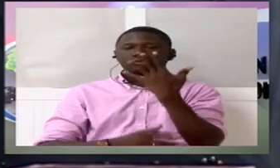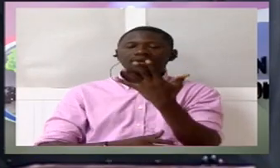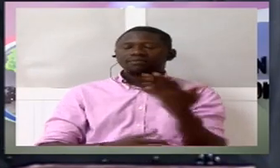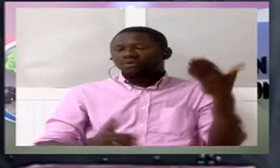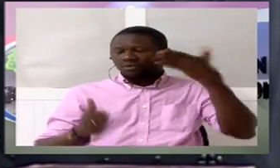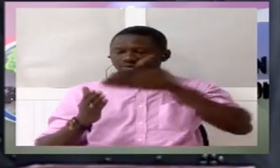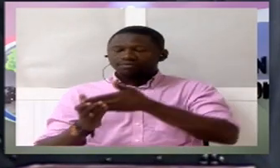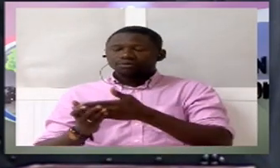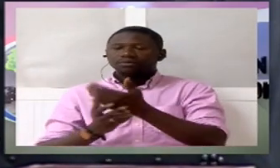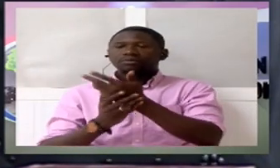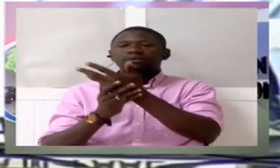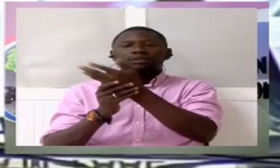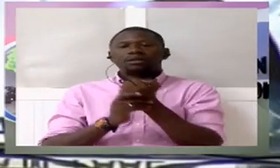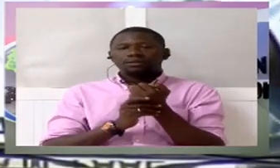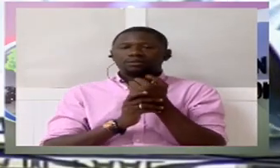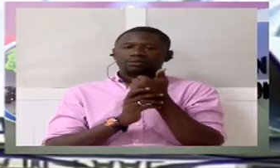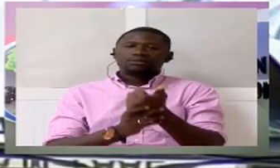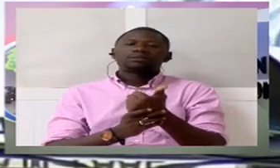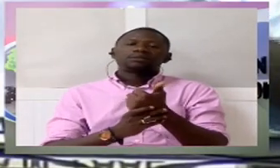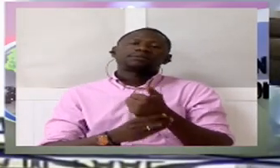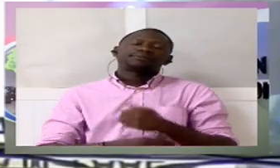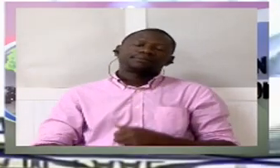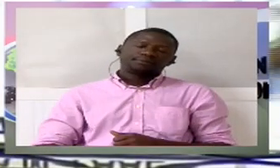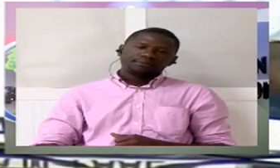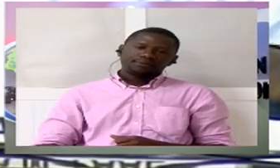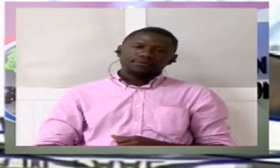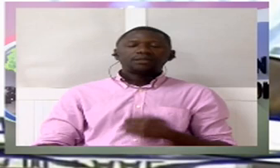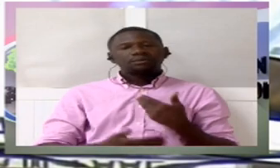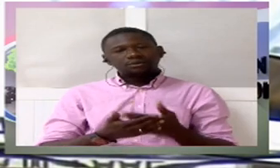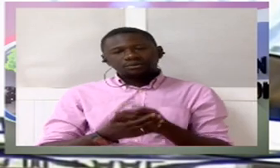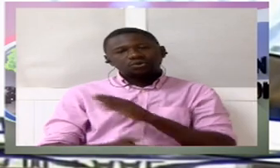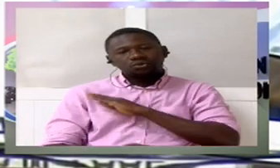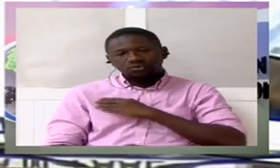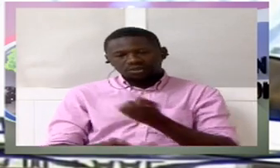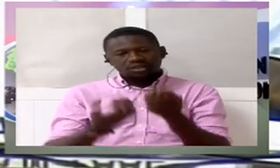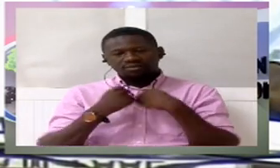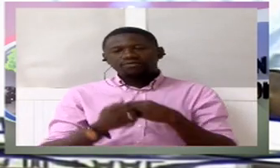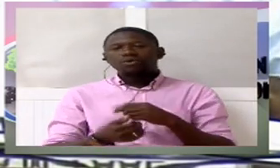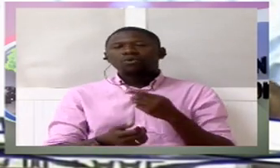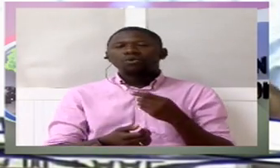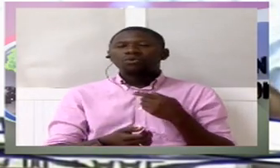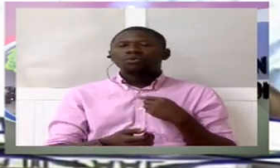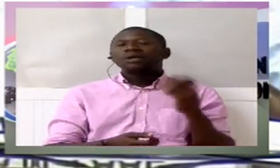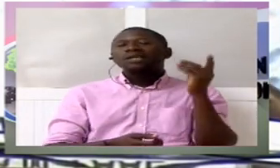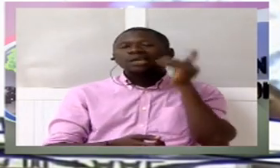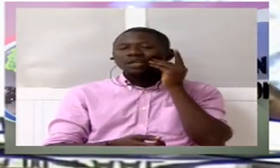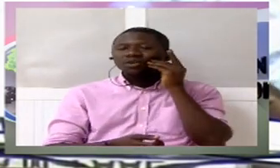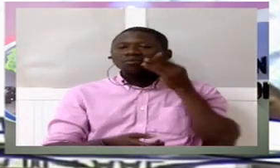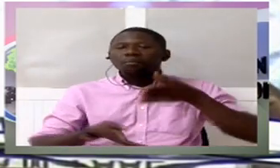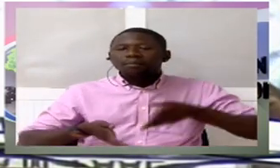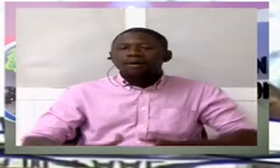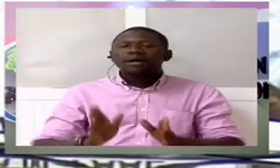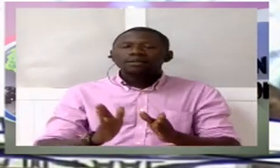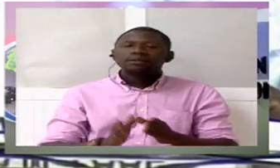to 1996. And could you also give us your date of birth? We did not take that. Oh, e